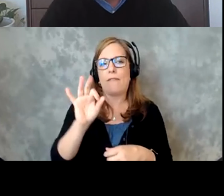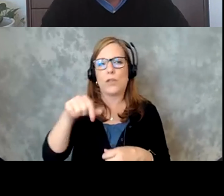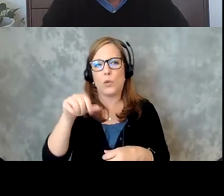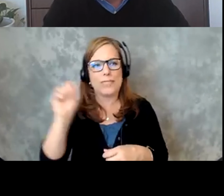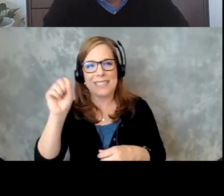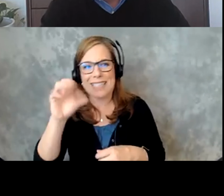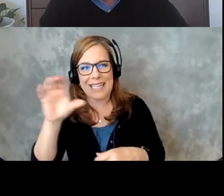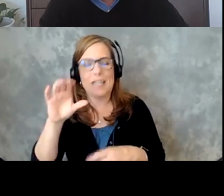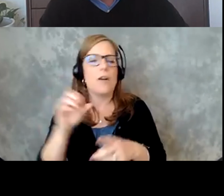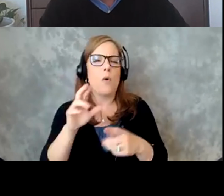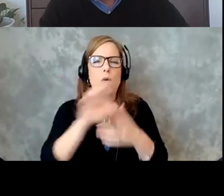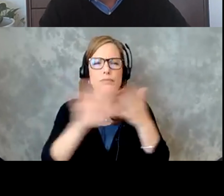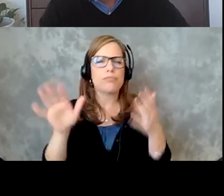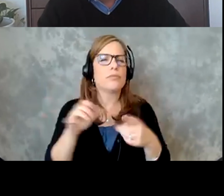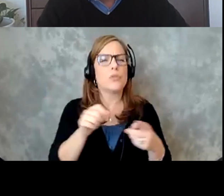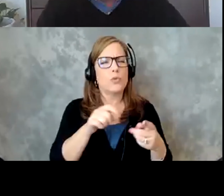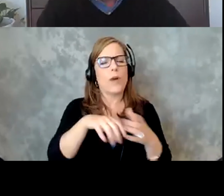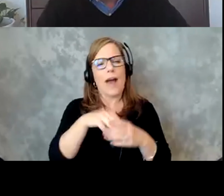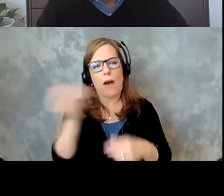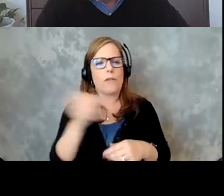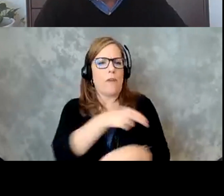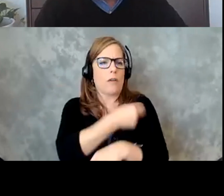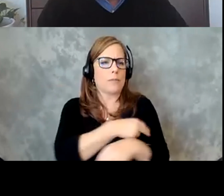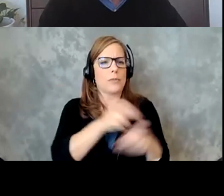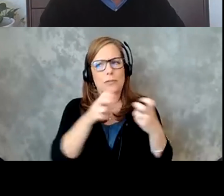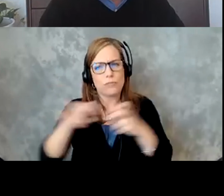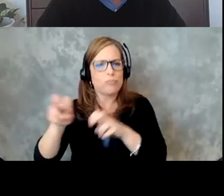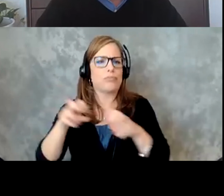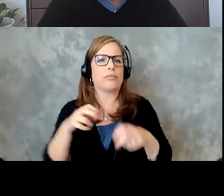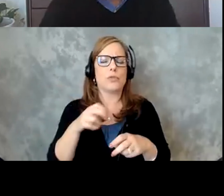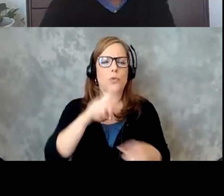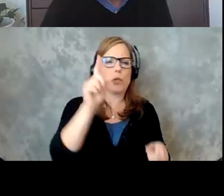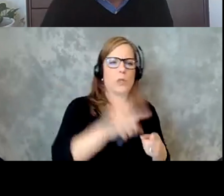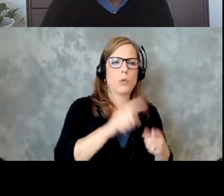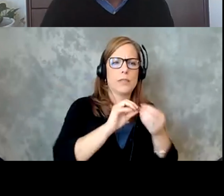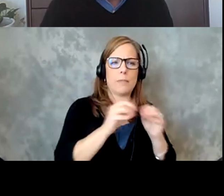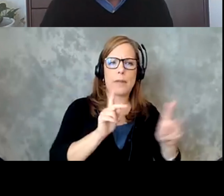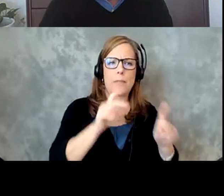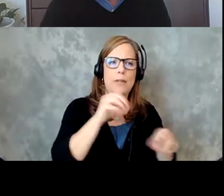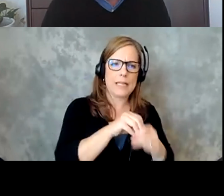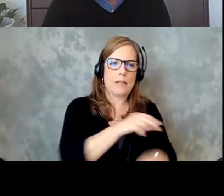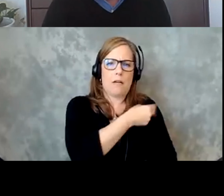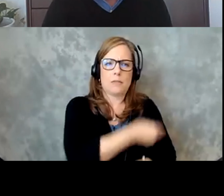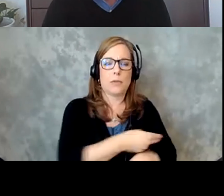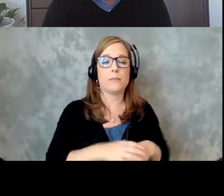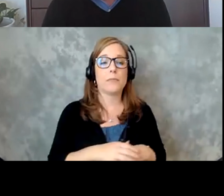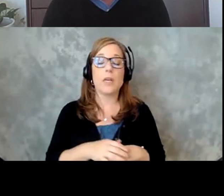and make sure that we reduce hospitalizations. And I'd like to end with some of our preliminary goals, and we're hoping to share more